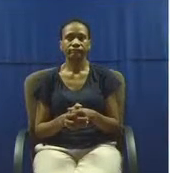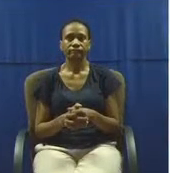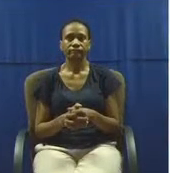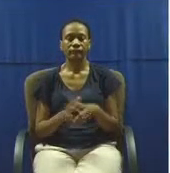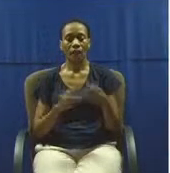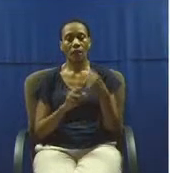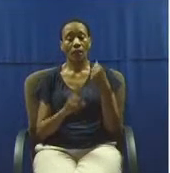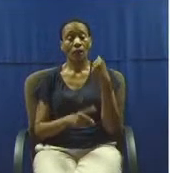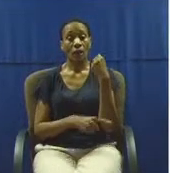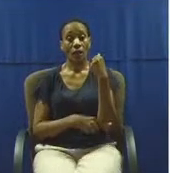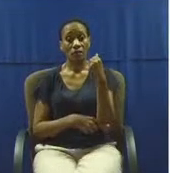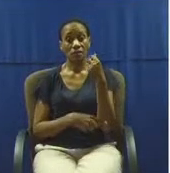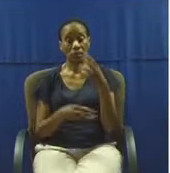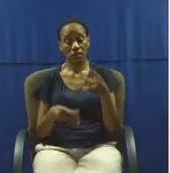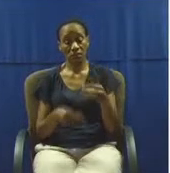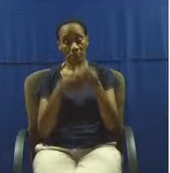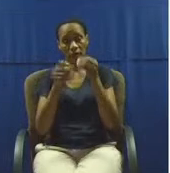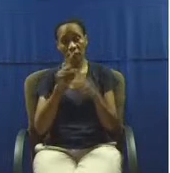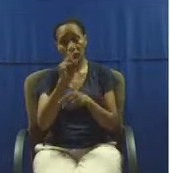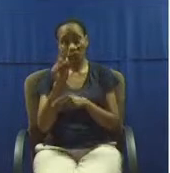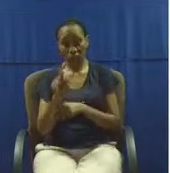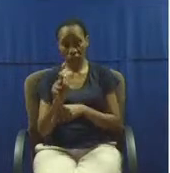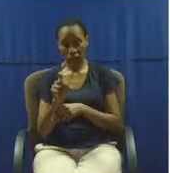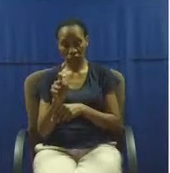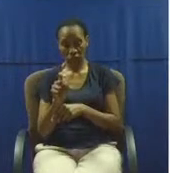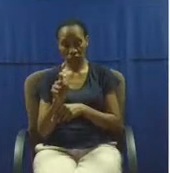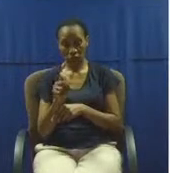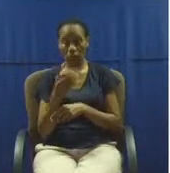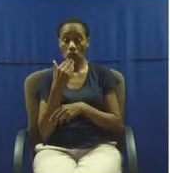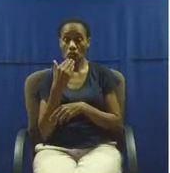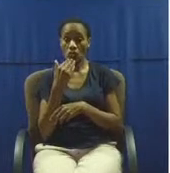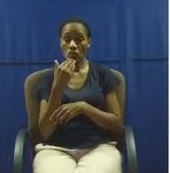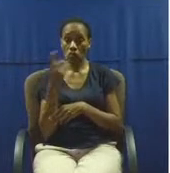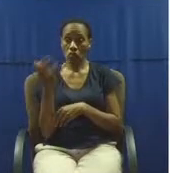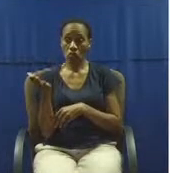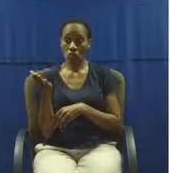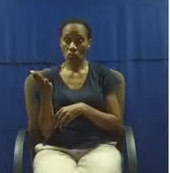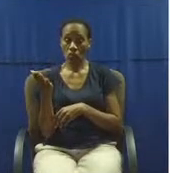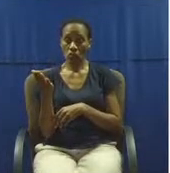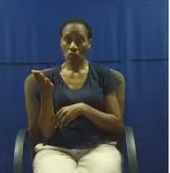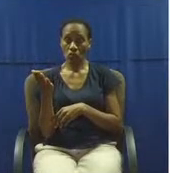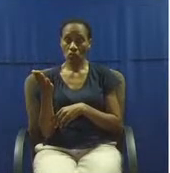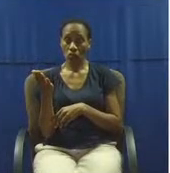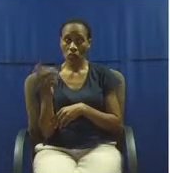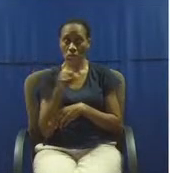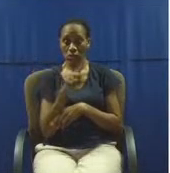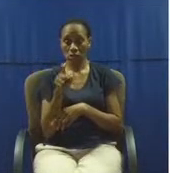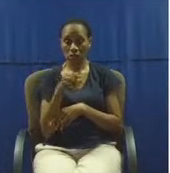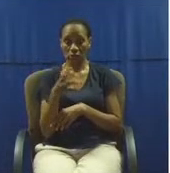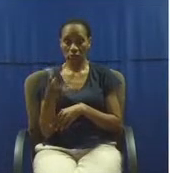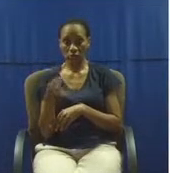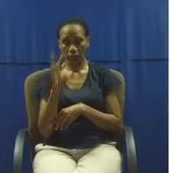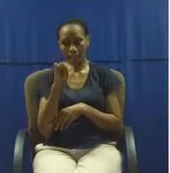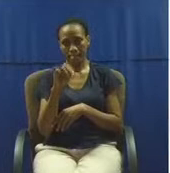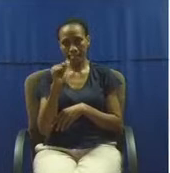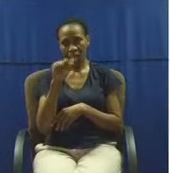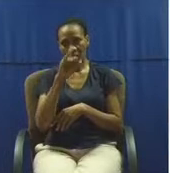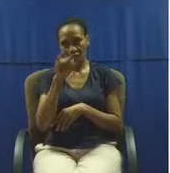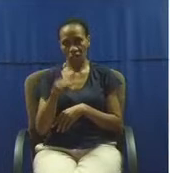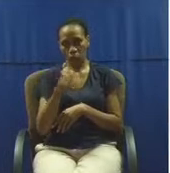The last supplementary question will be asked by the Honorable Zet